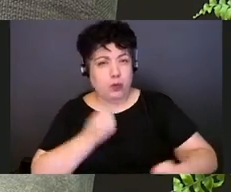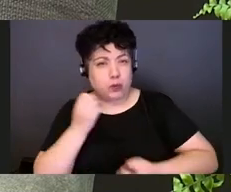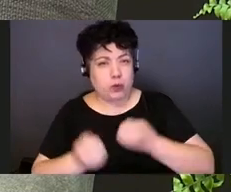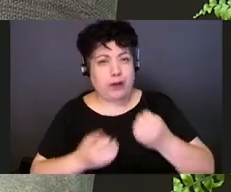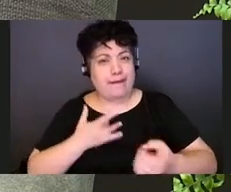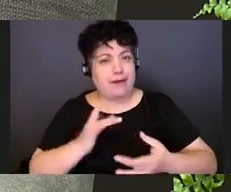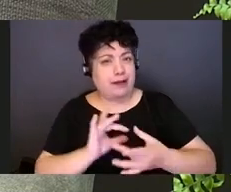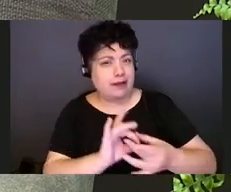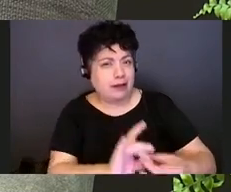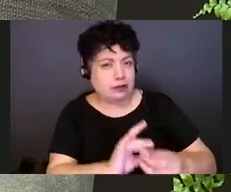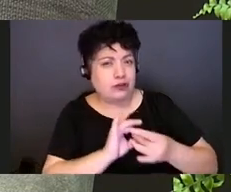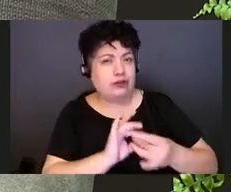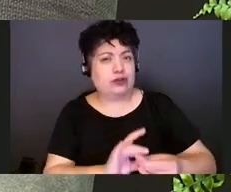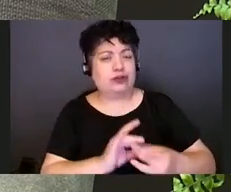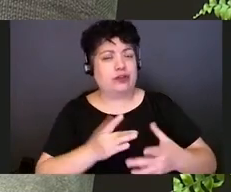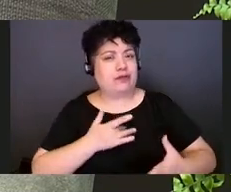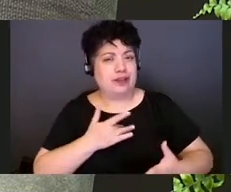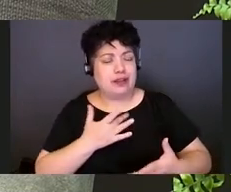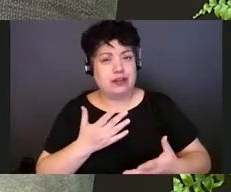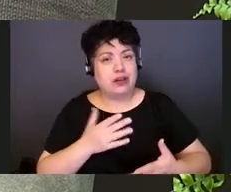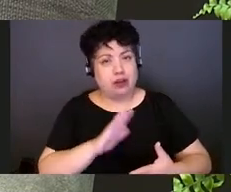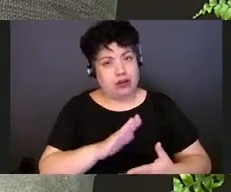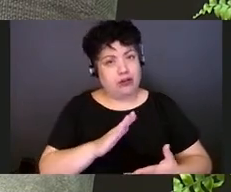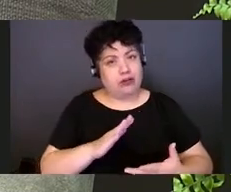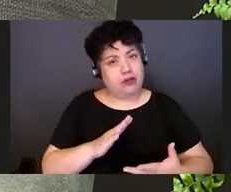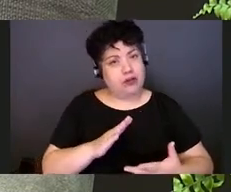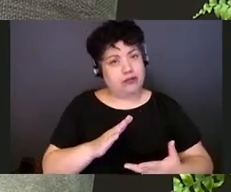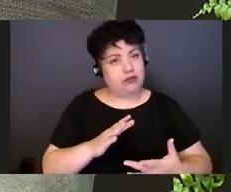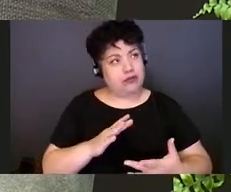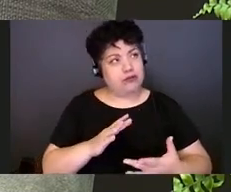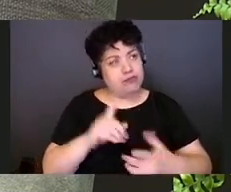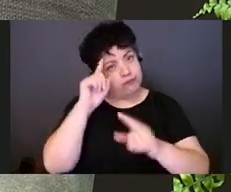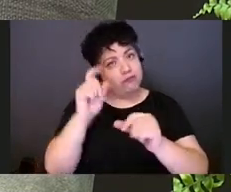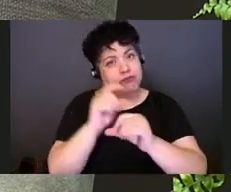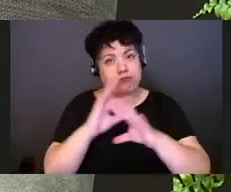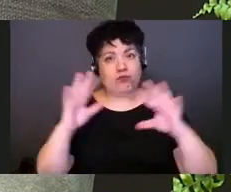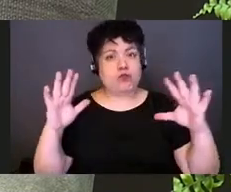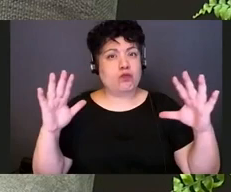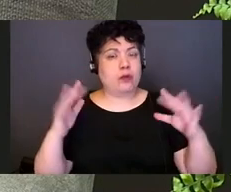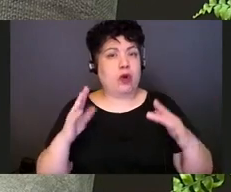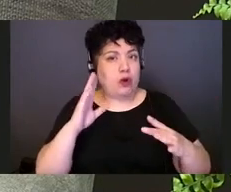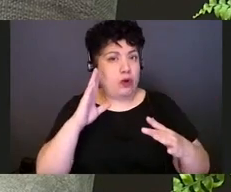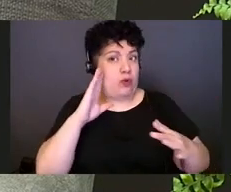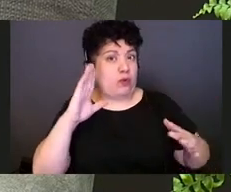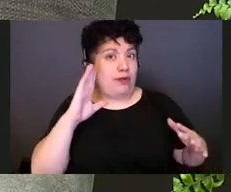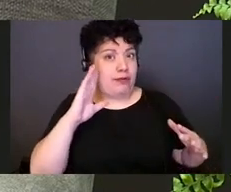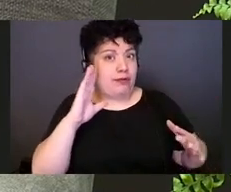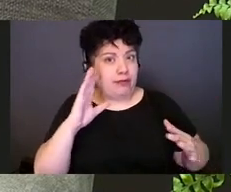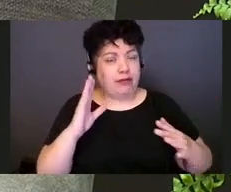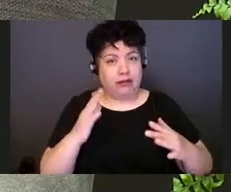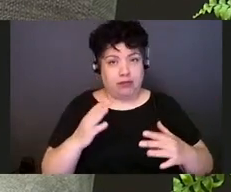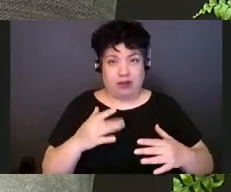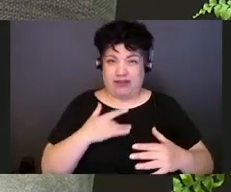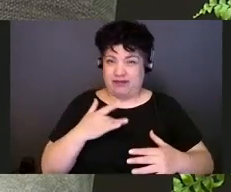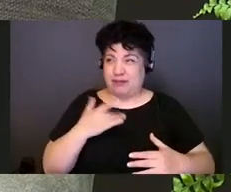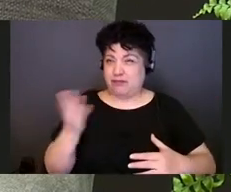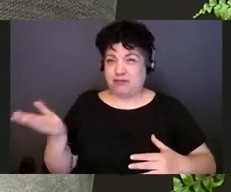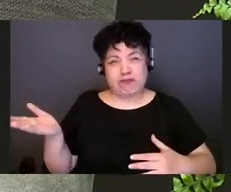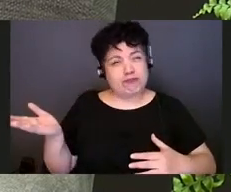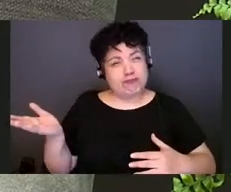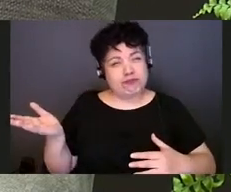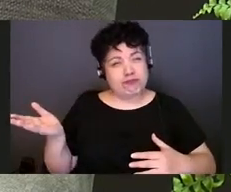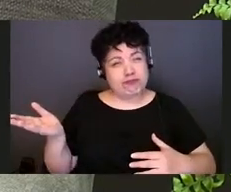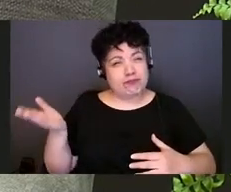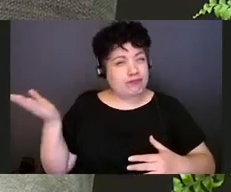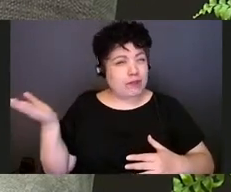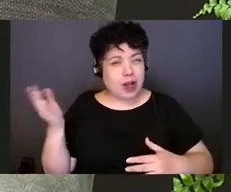and sense-making, world-making that it's doing. And so to have somebody yeah. Miss